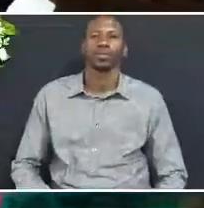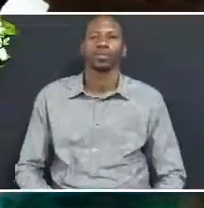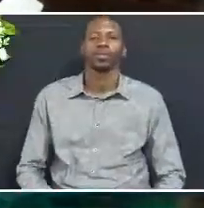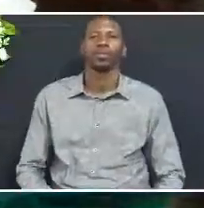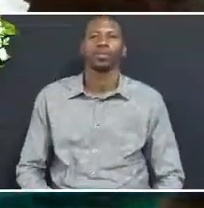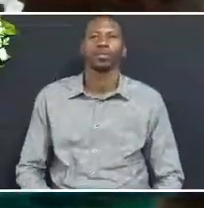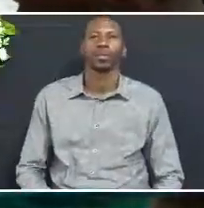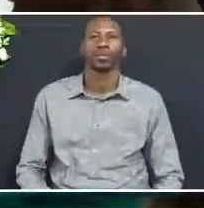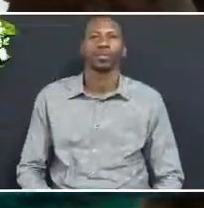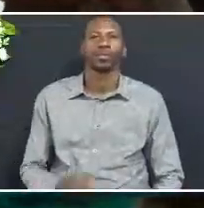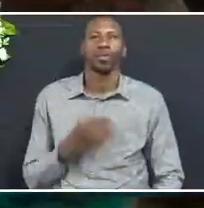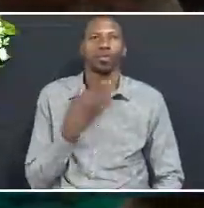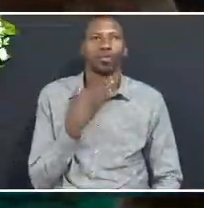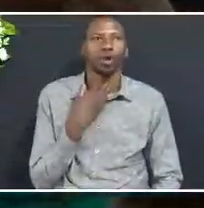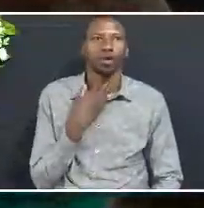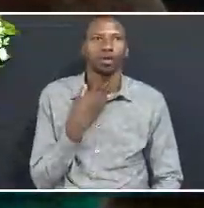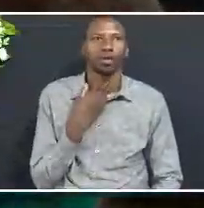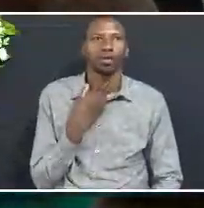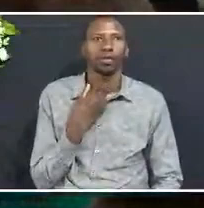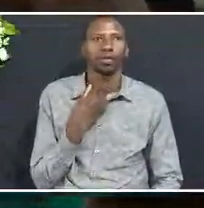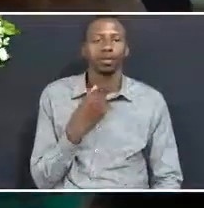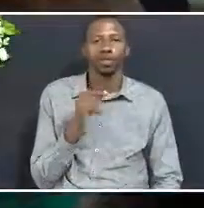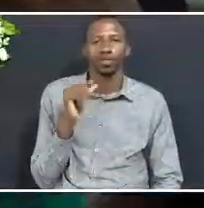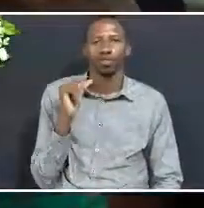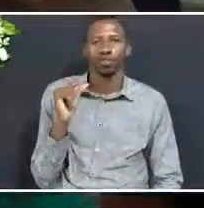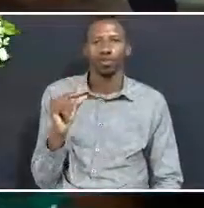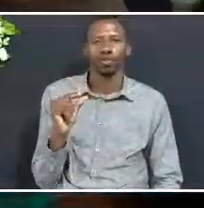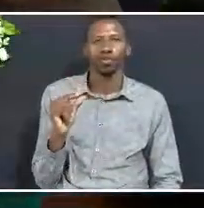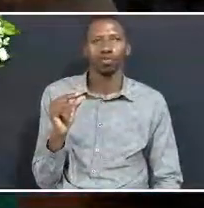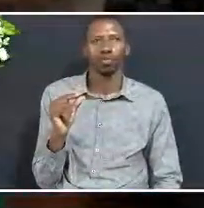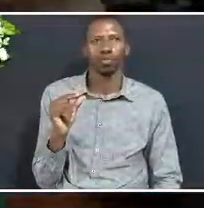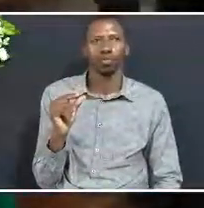do a very brief and short